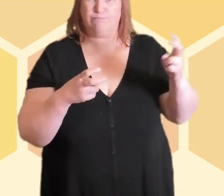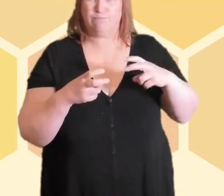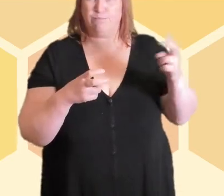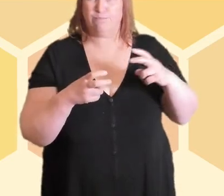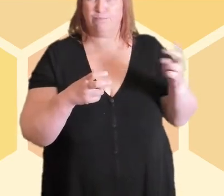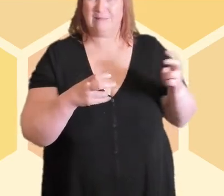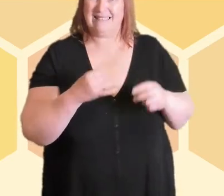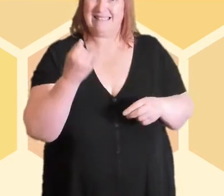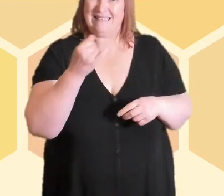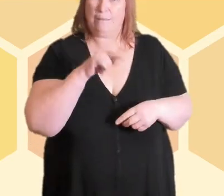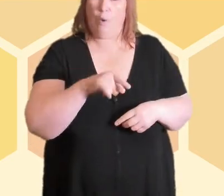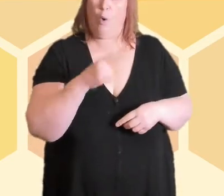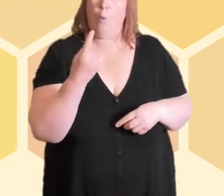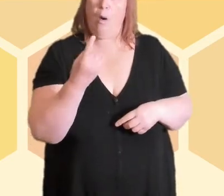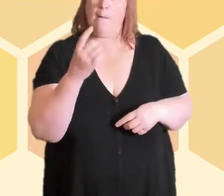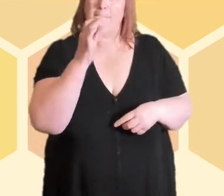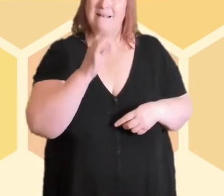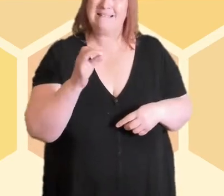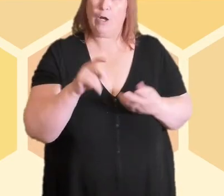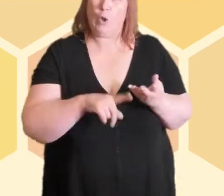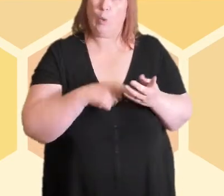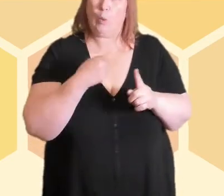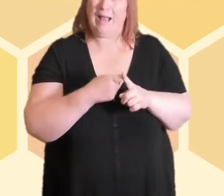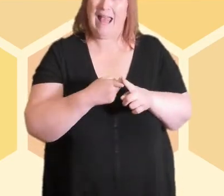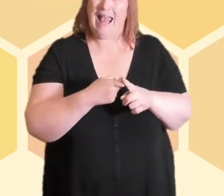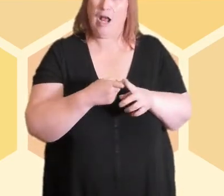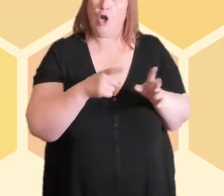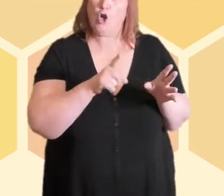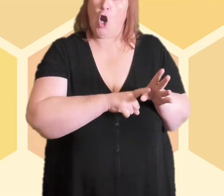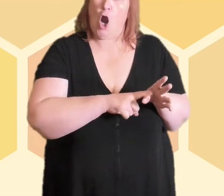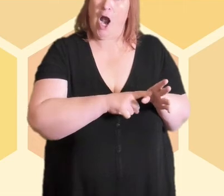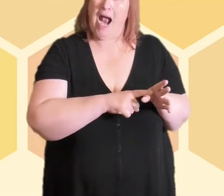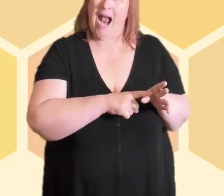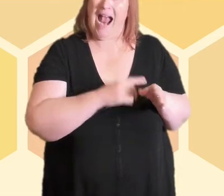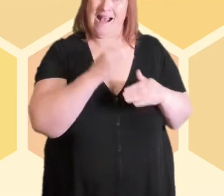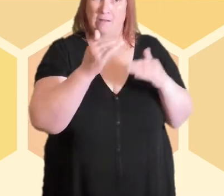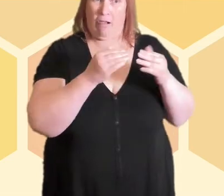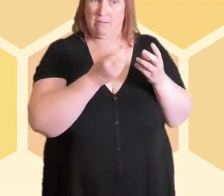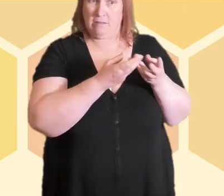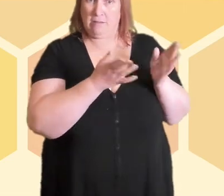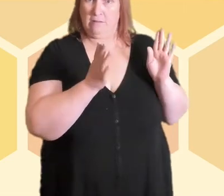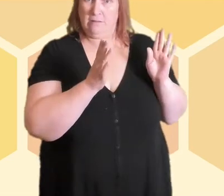16.1% of the UK population are young adults. However,